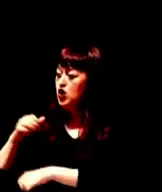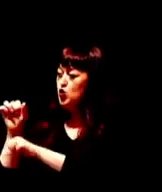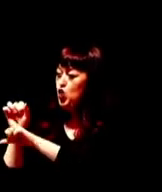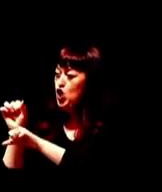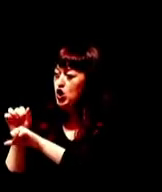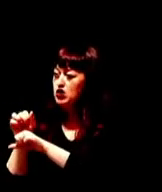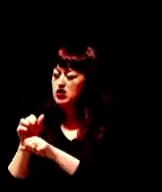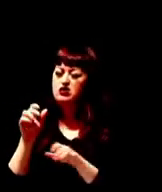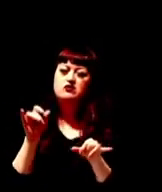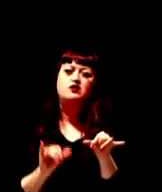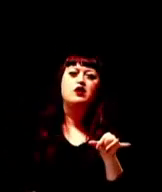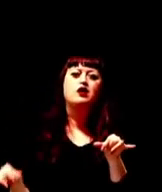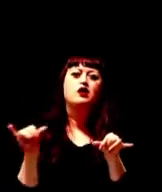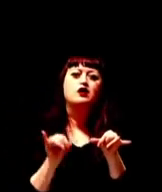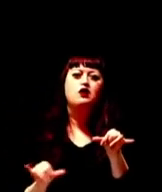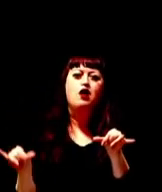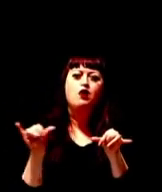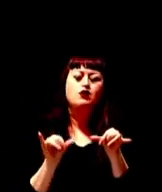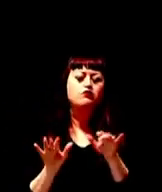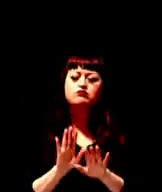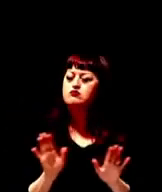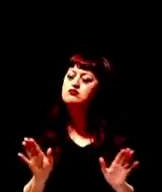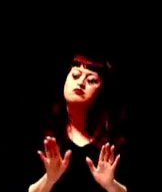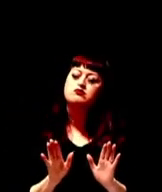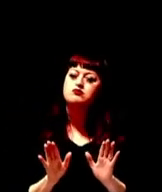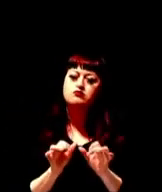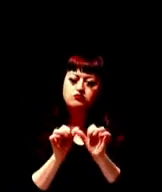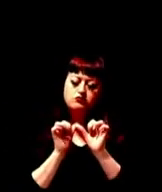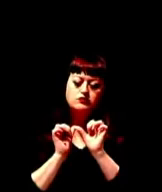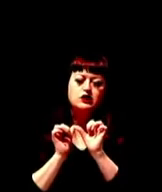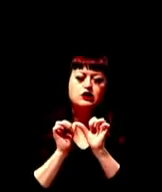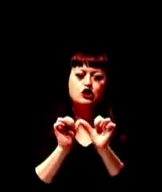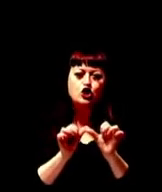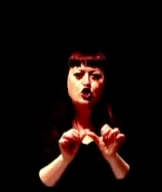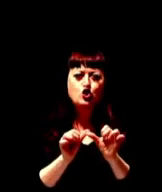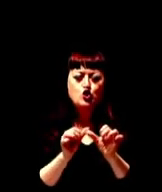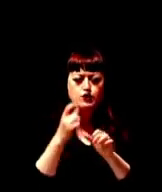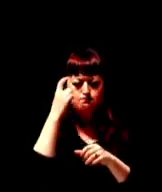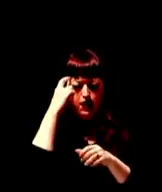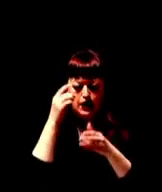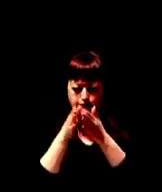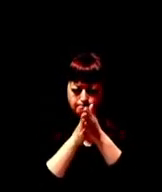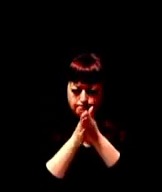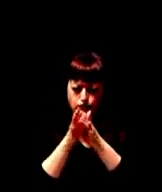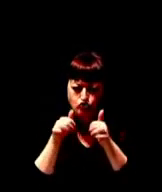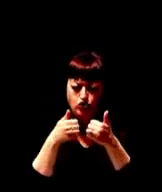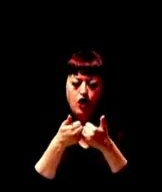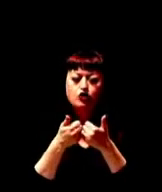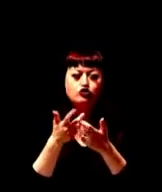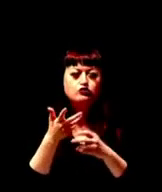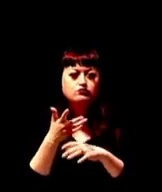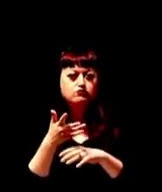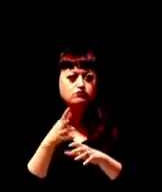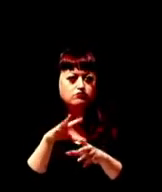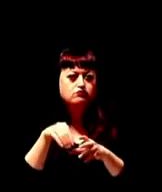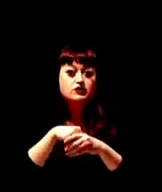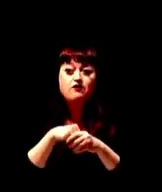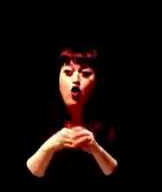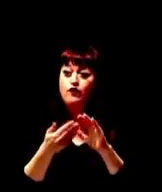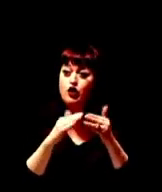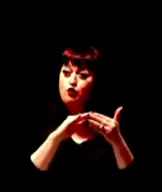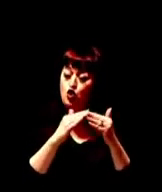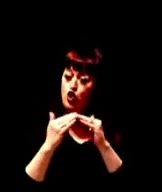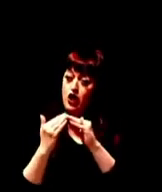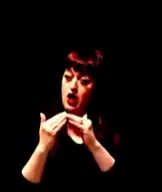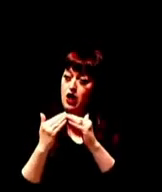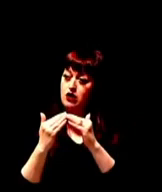don't stay stagnant. Continue to grow your mind, strengths, and heart. Get involved with your community